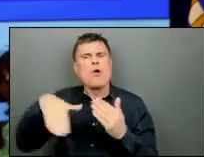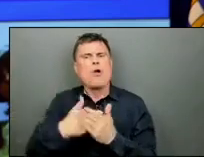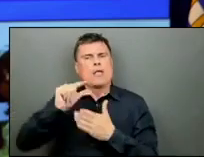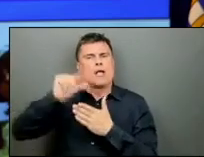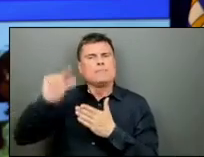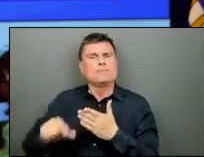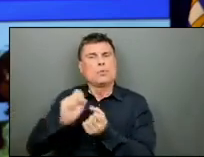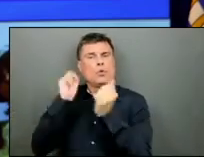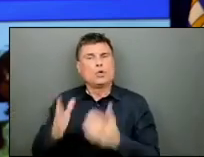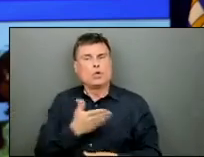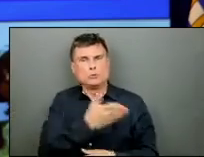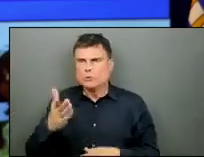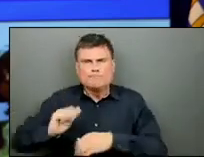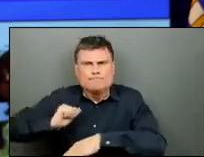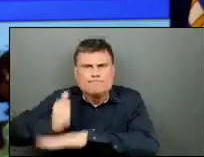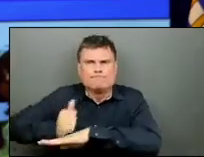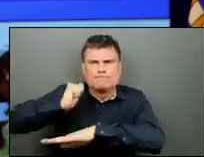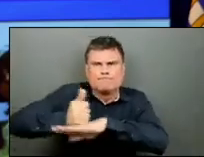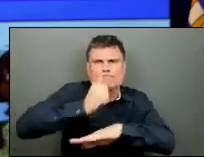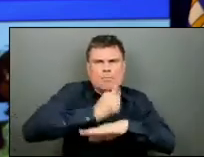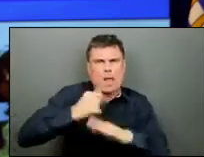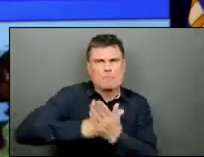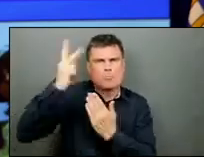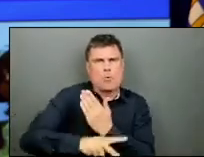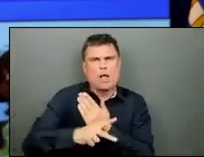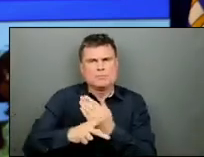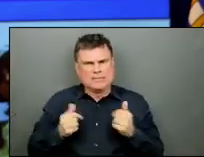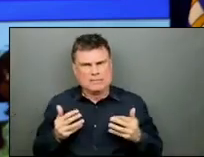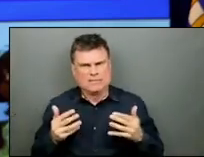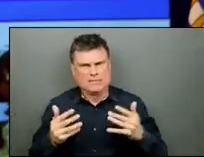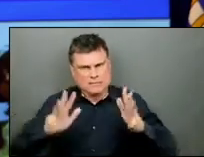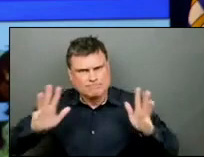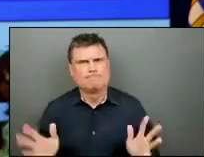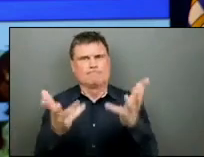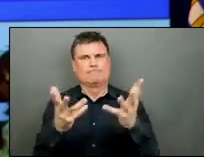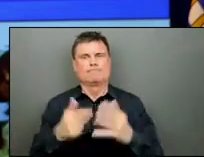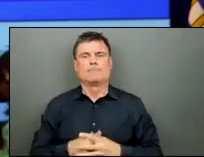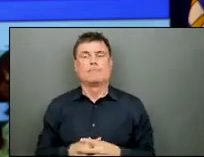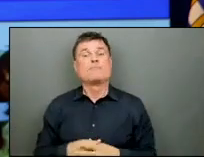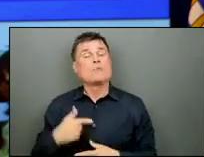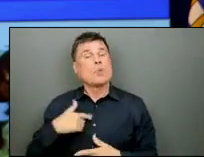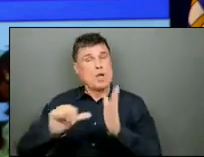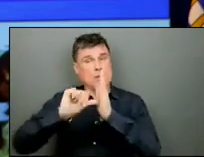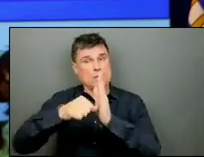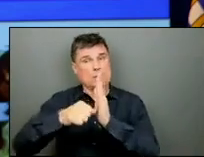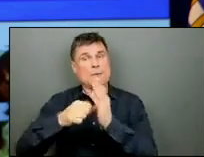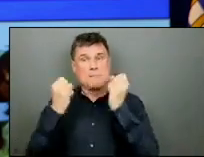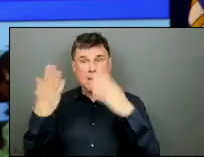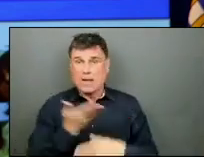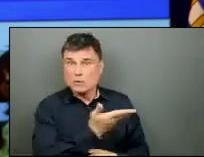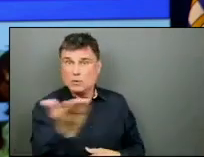to make these programs available. I'd also want to highlight that many of you may have known that